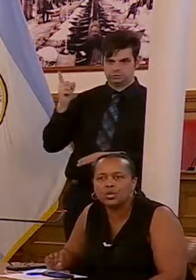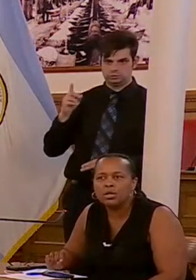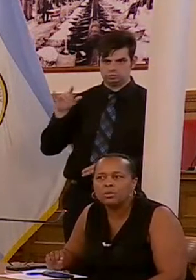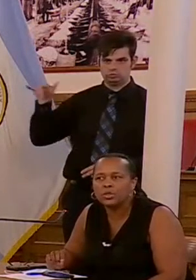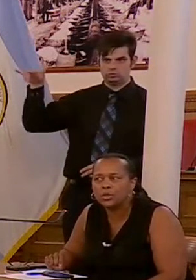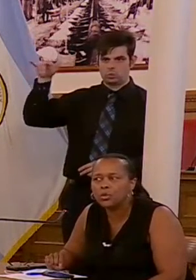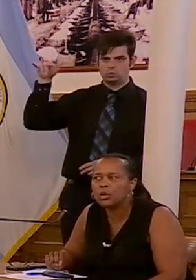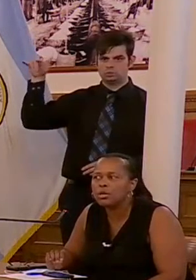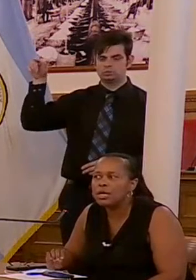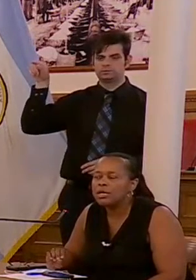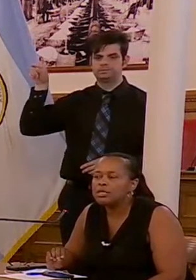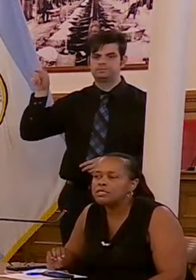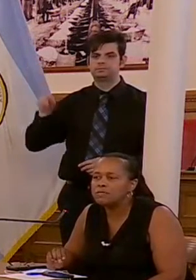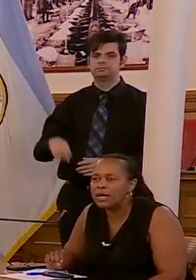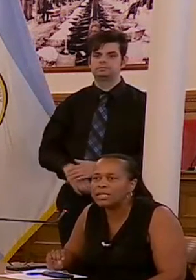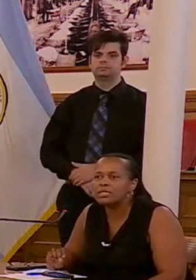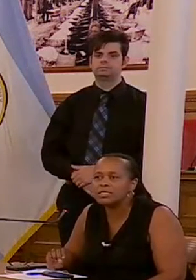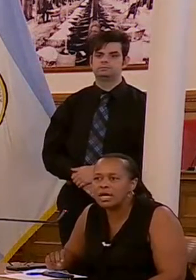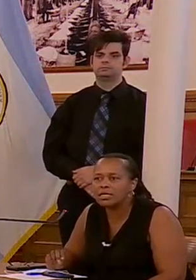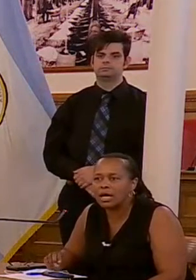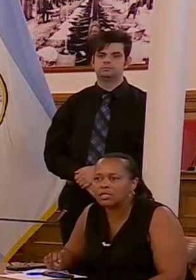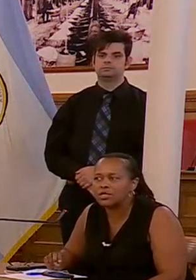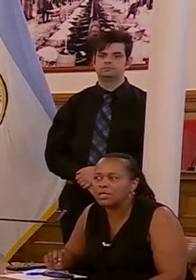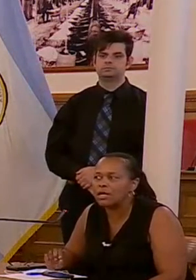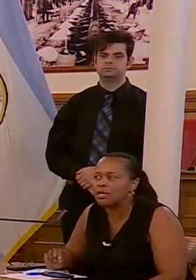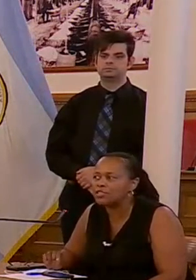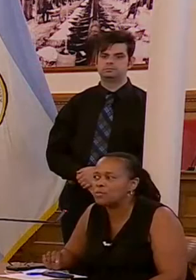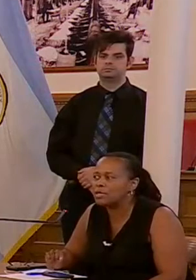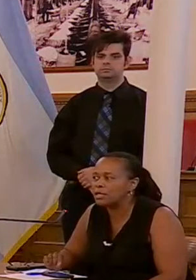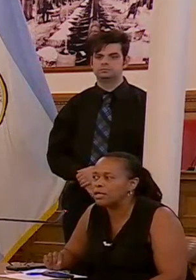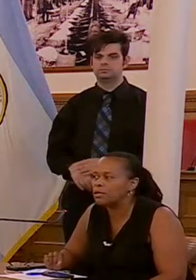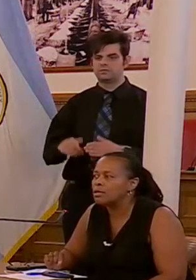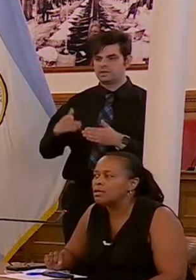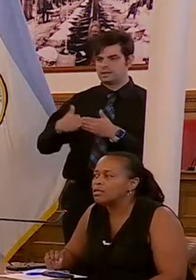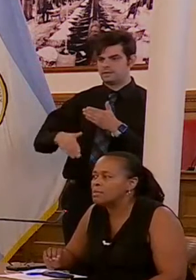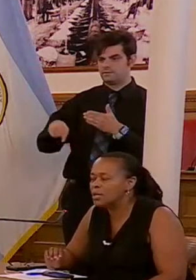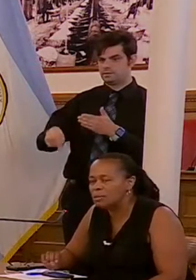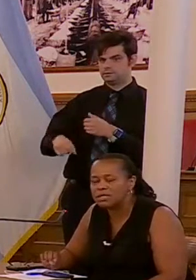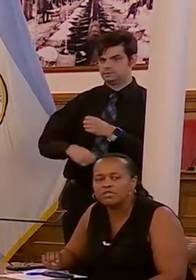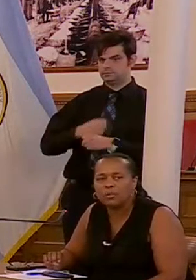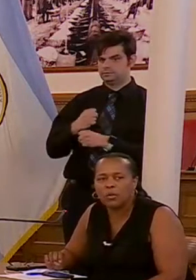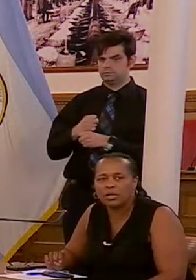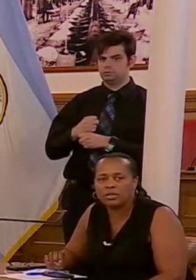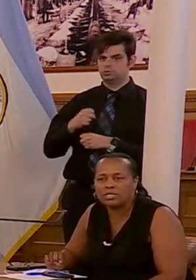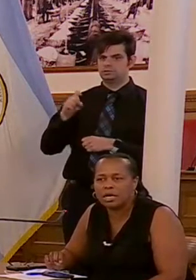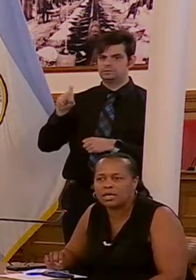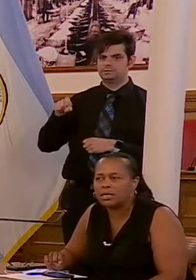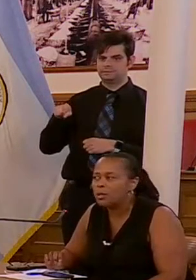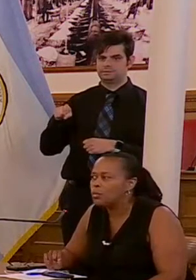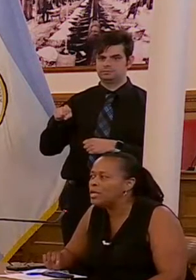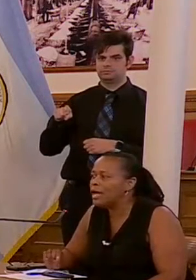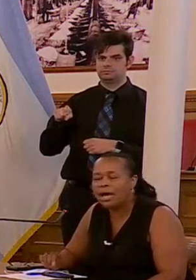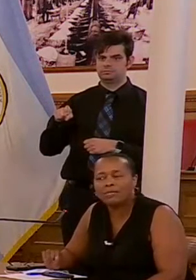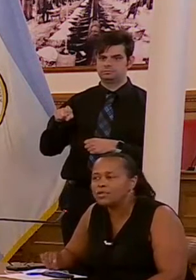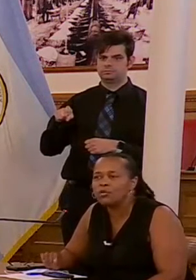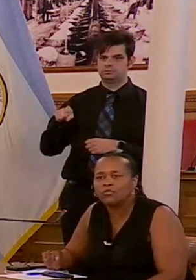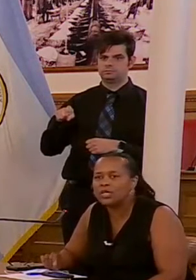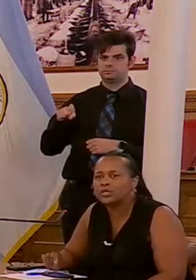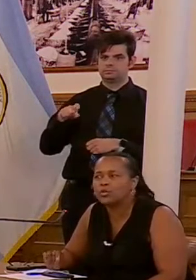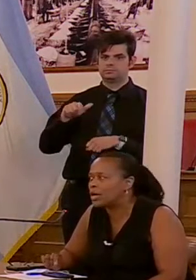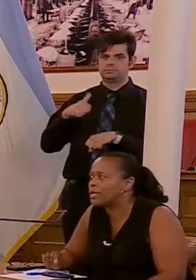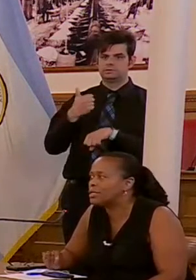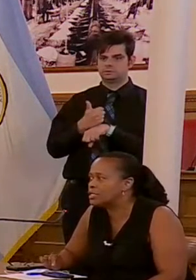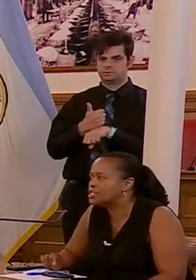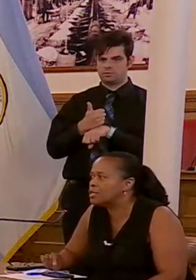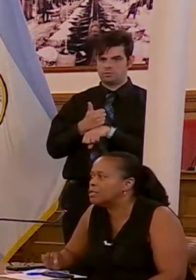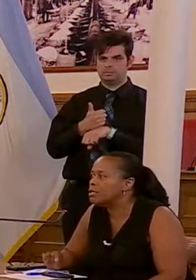seeking to procure surveillance technology. Now, let's be clear. The mayor made this point on the 2nd. We have no